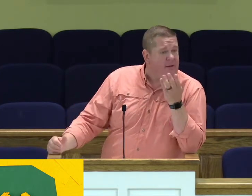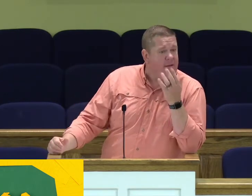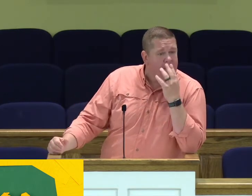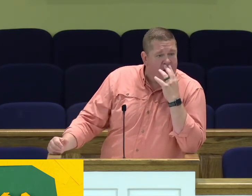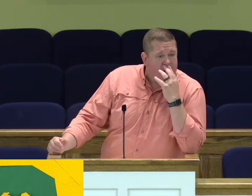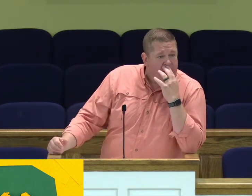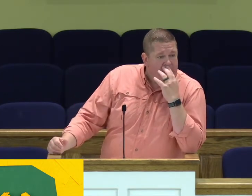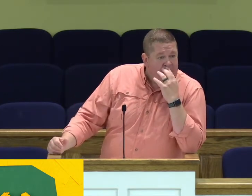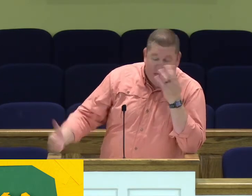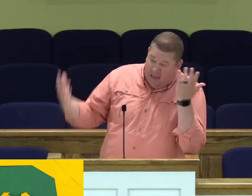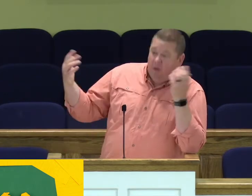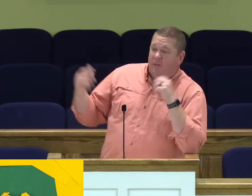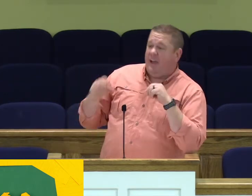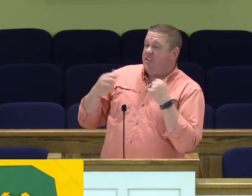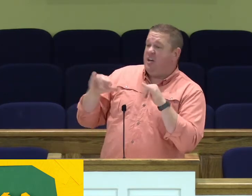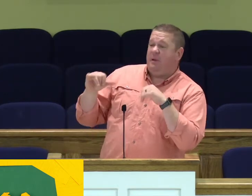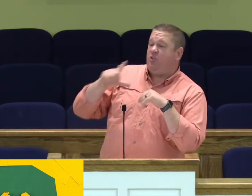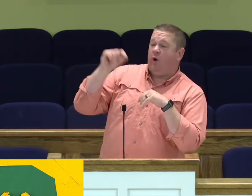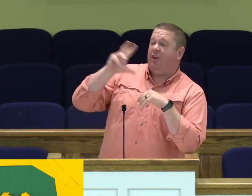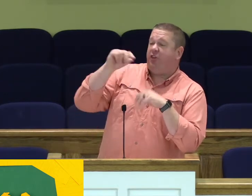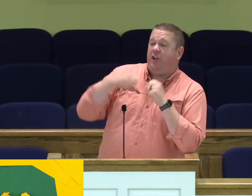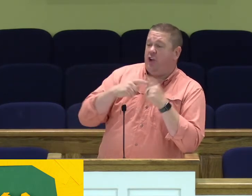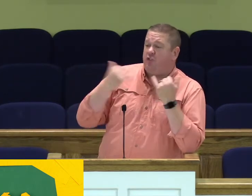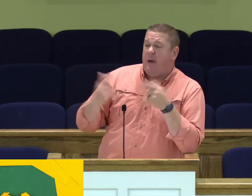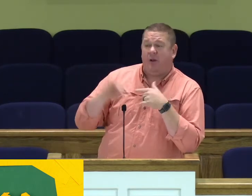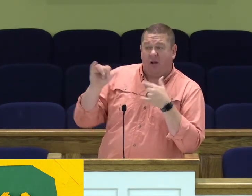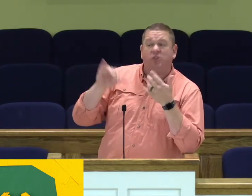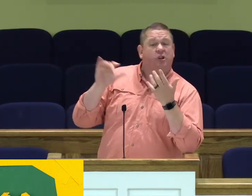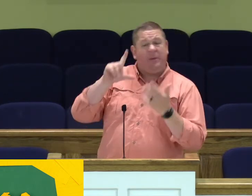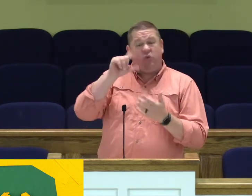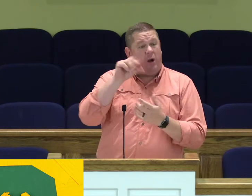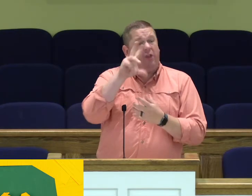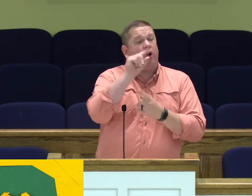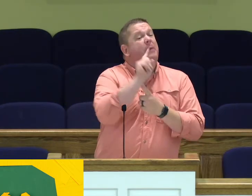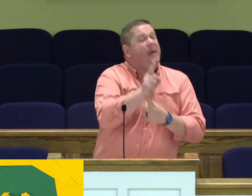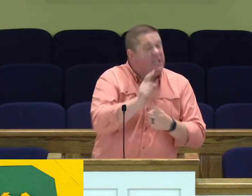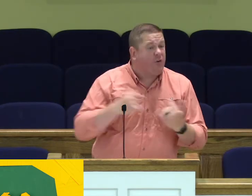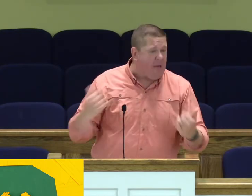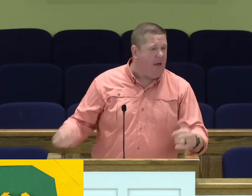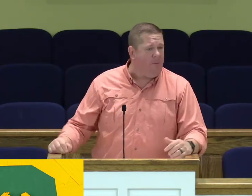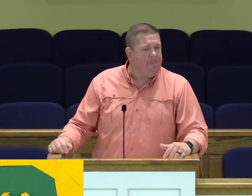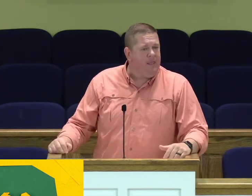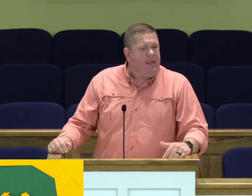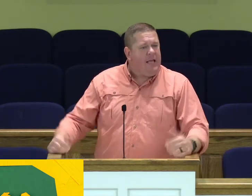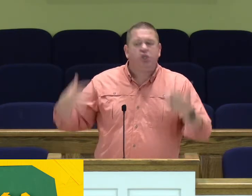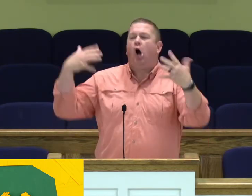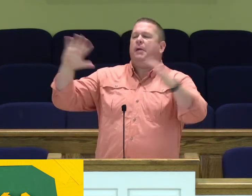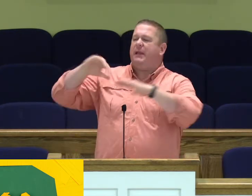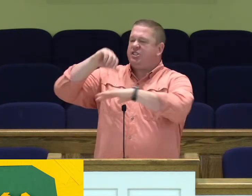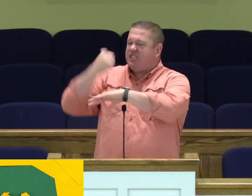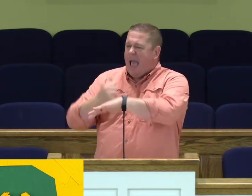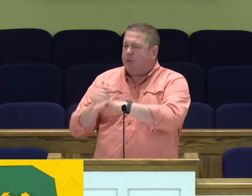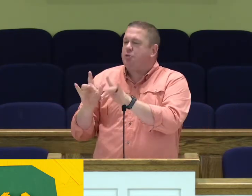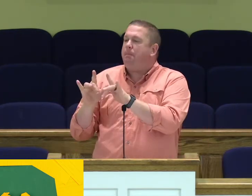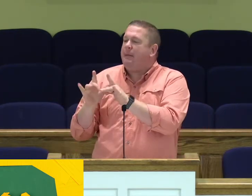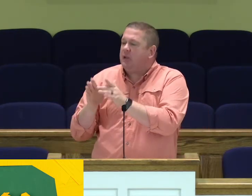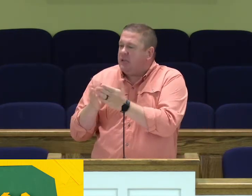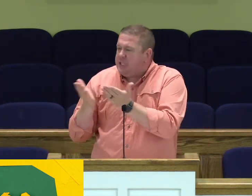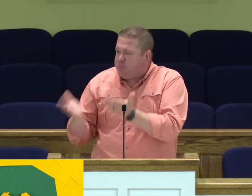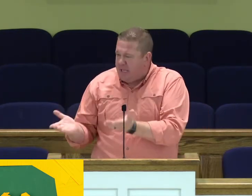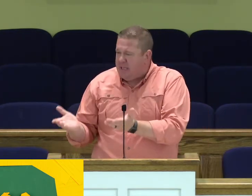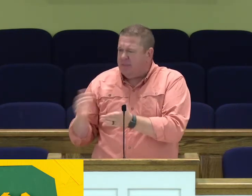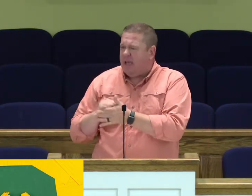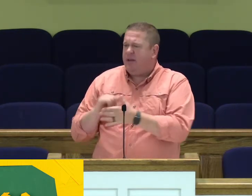amen? Now, that could still be 20 or 30 years from now, but it also could be 20 or 30 minutes from now. It's already been established,